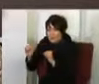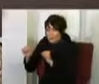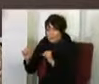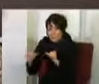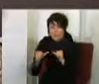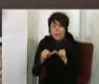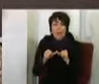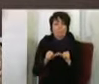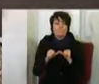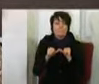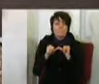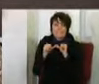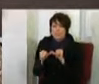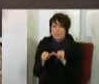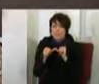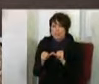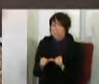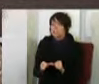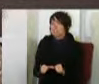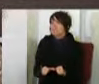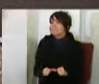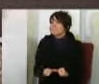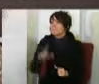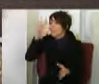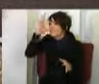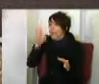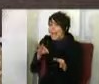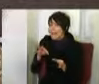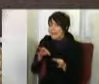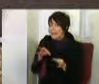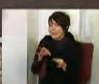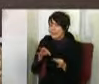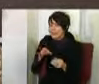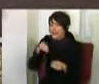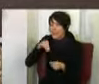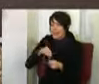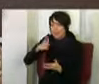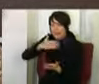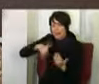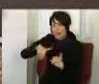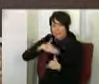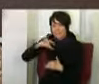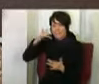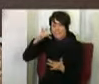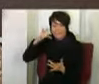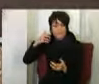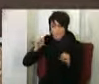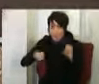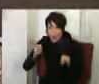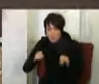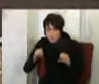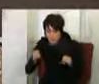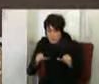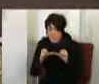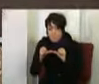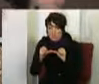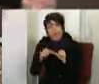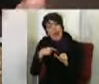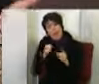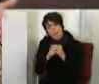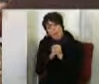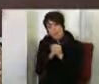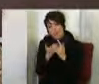of doubt, we hold true to what God is doing in our own lives. I pray that through